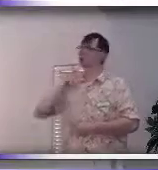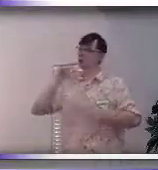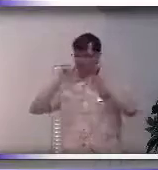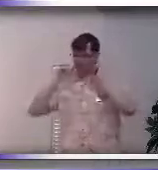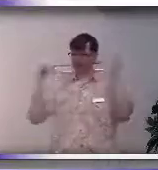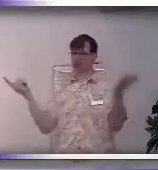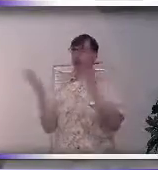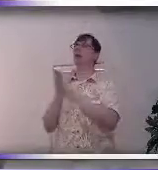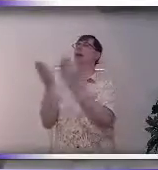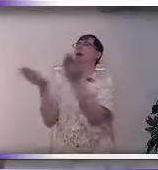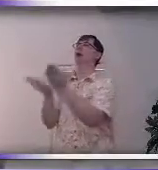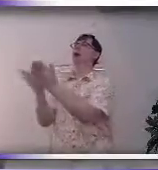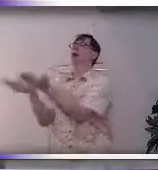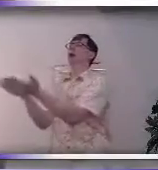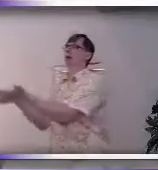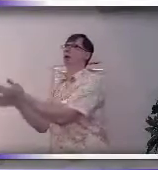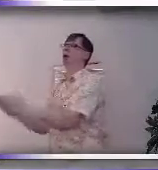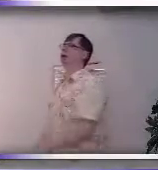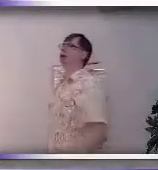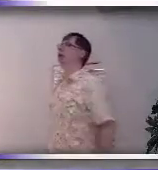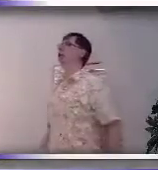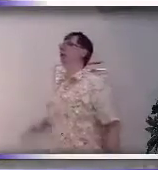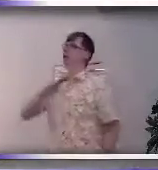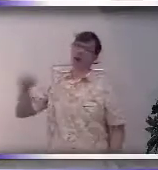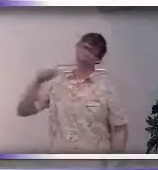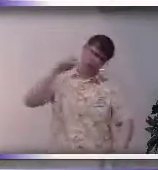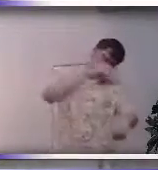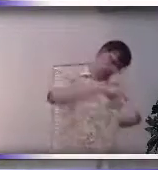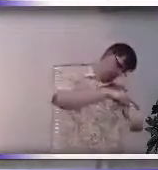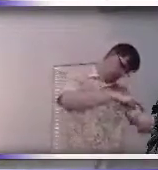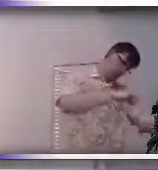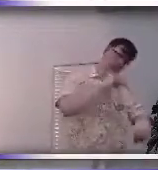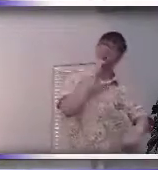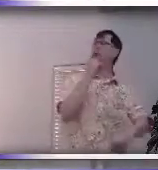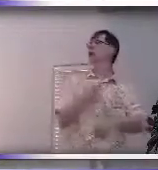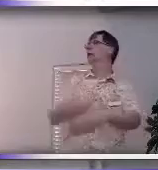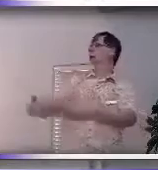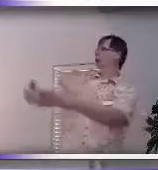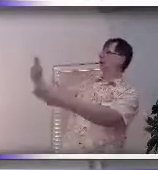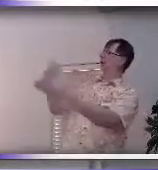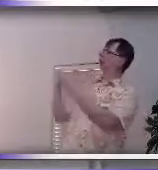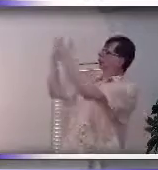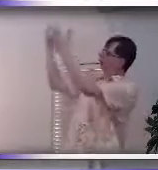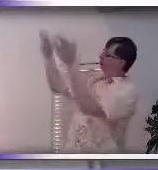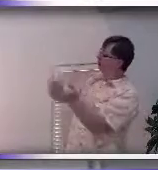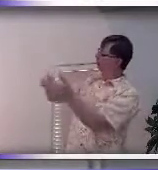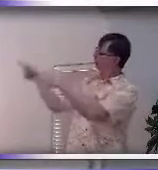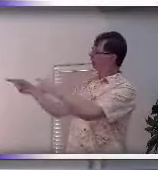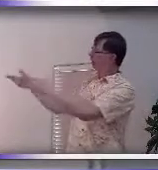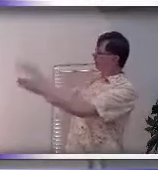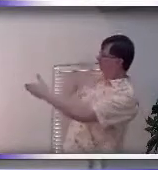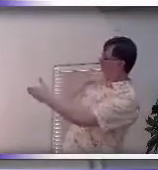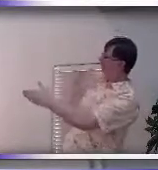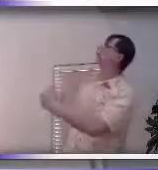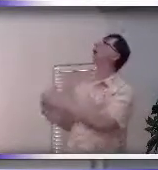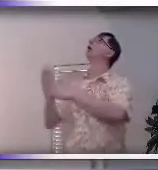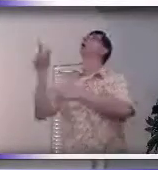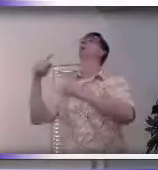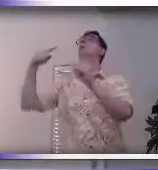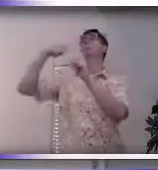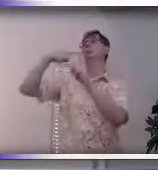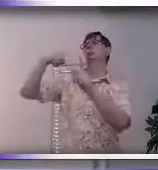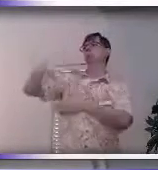library, if you will. And now we can go back up to ourselves as